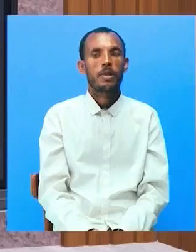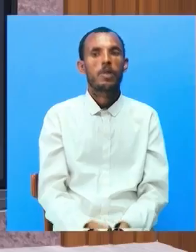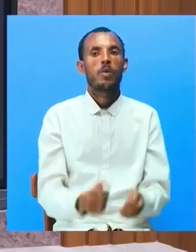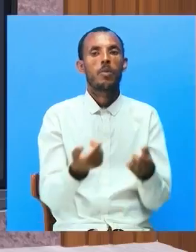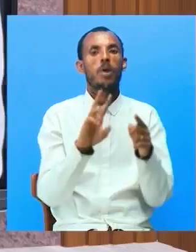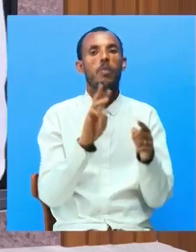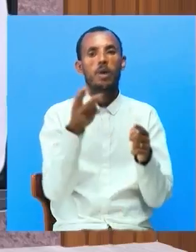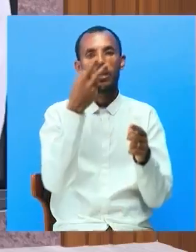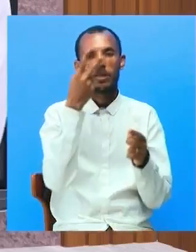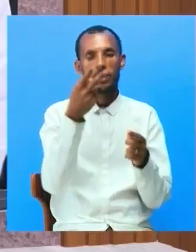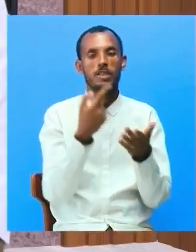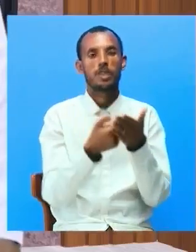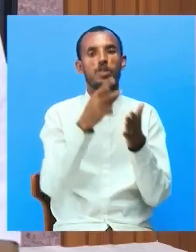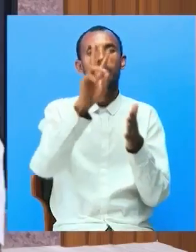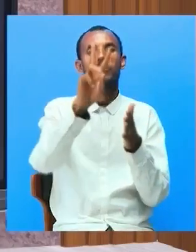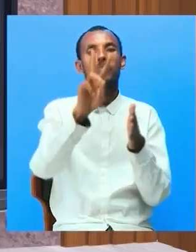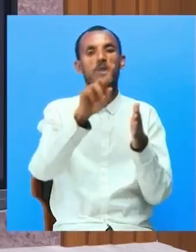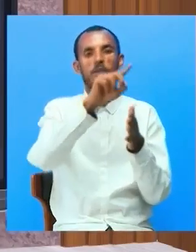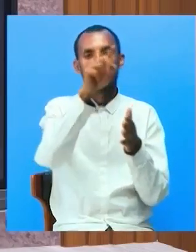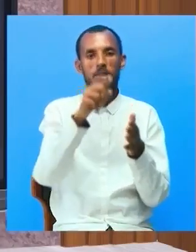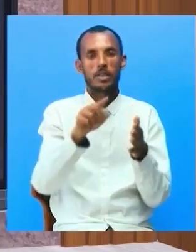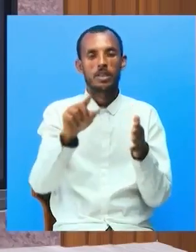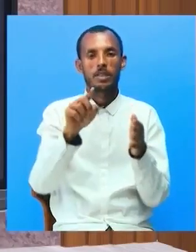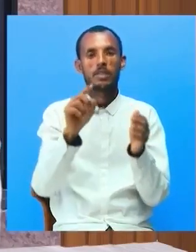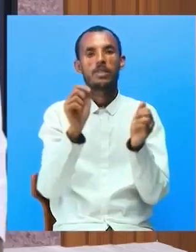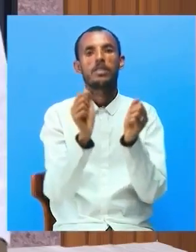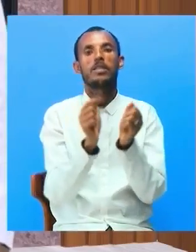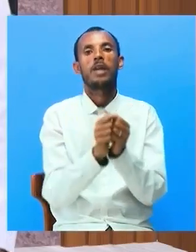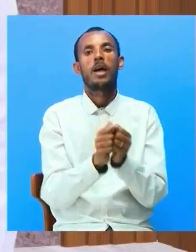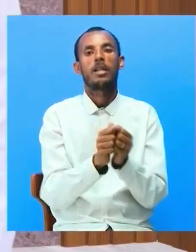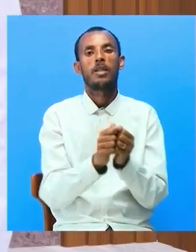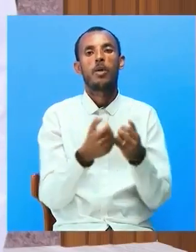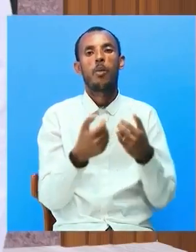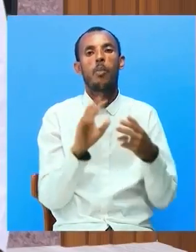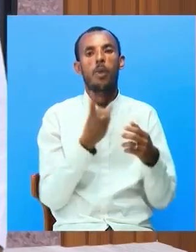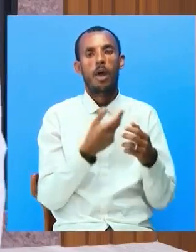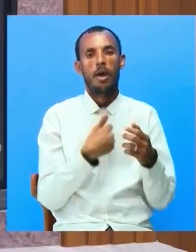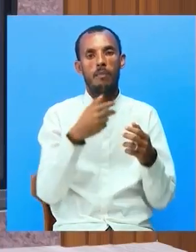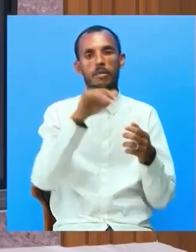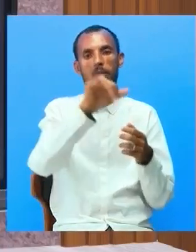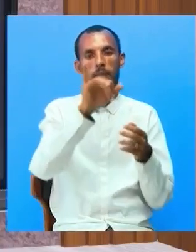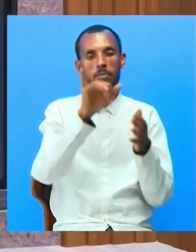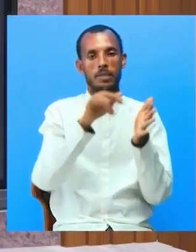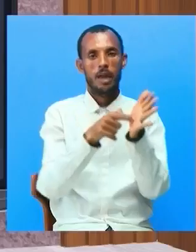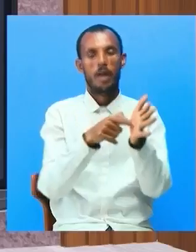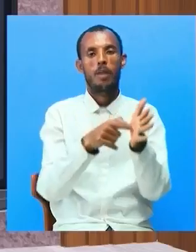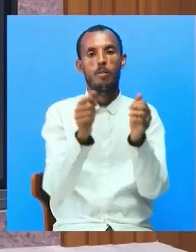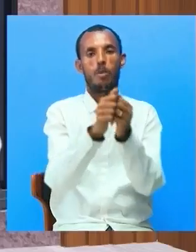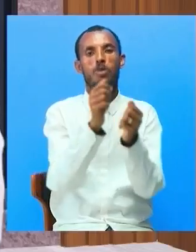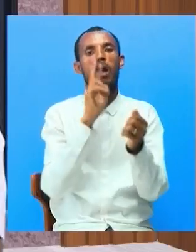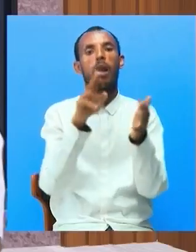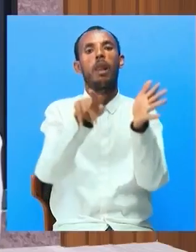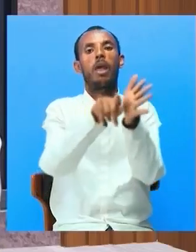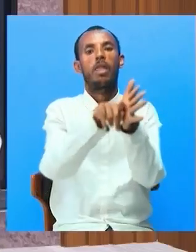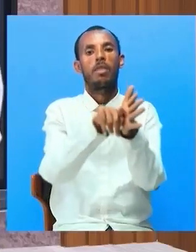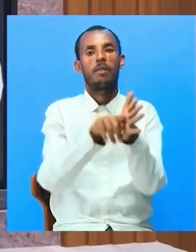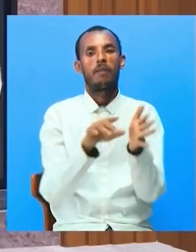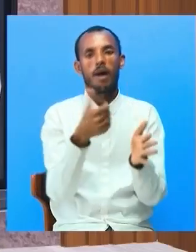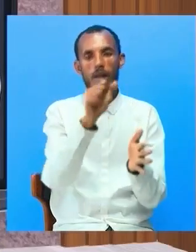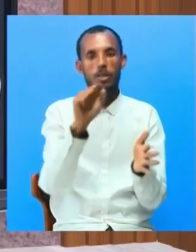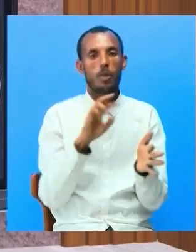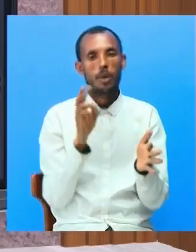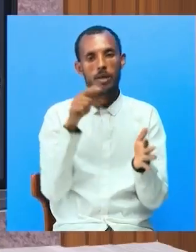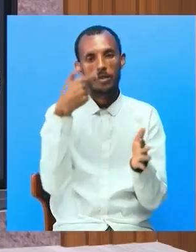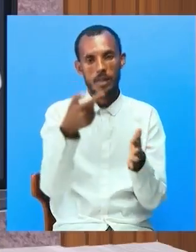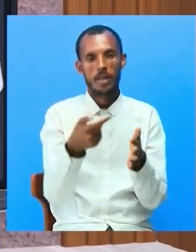So, when you see these two integers, they have the same sign, or both are negatives. As we